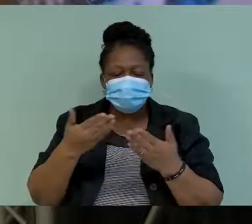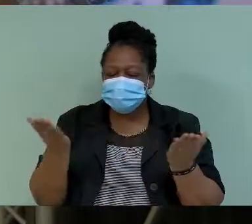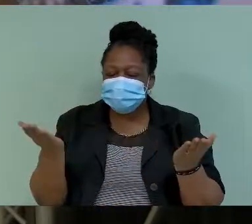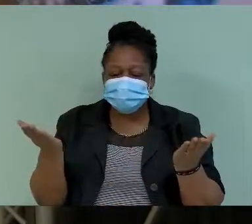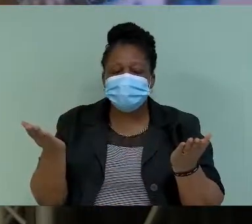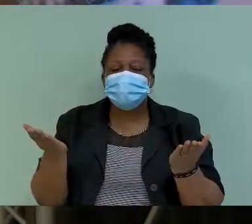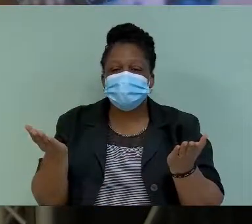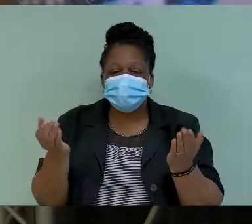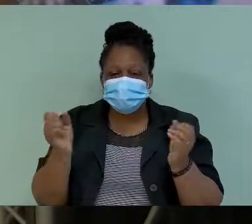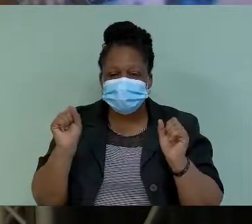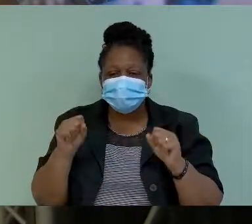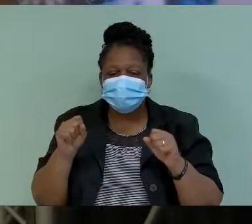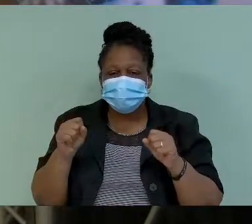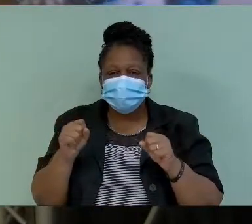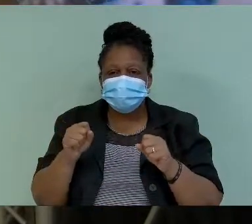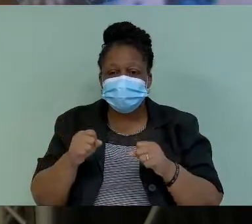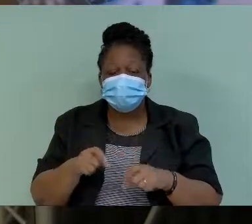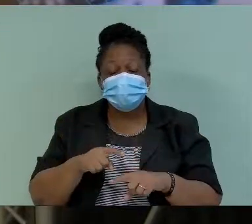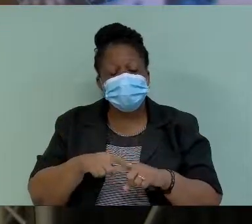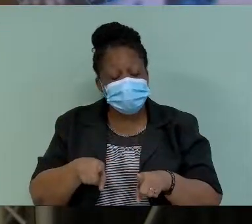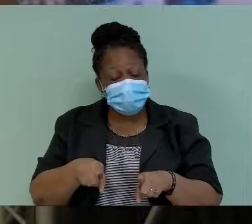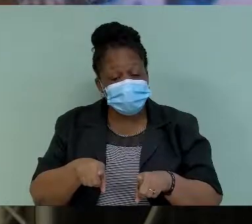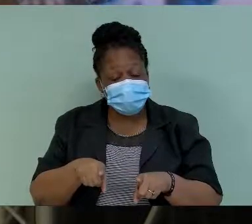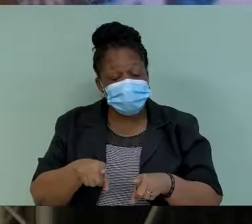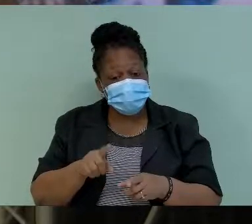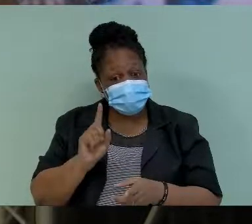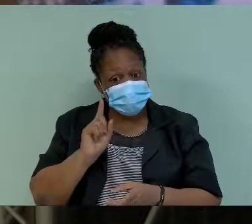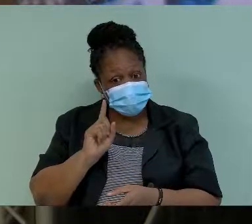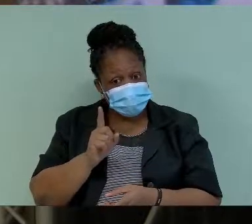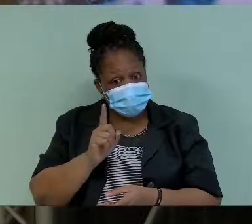Nevertheless, we must sound a cautionary note.